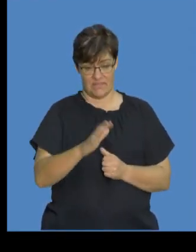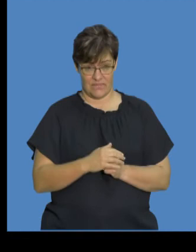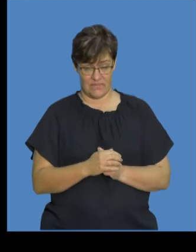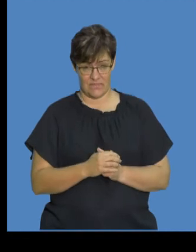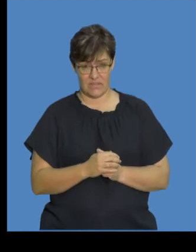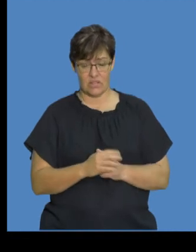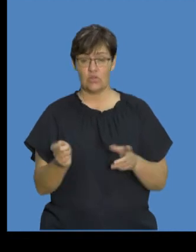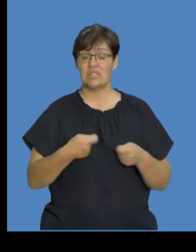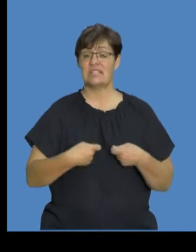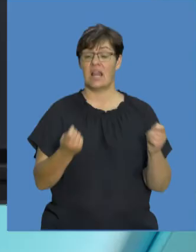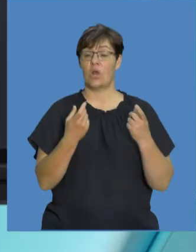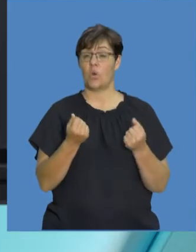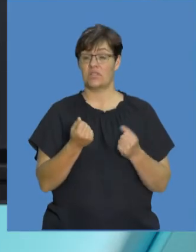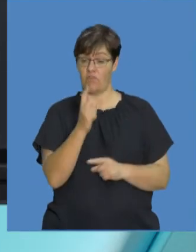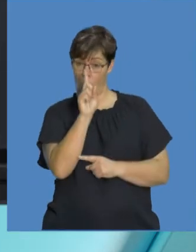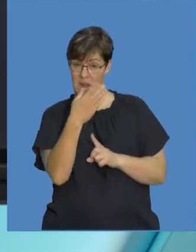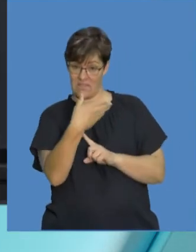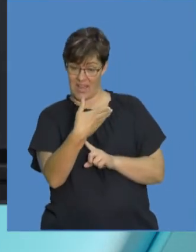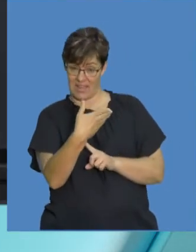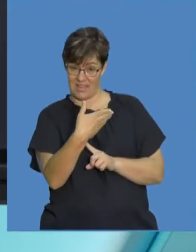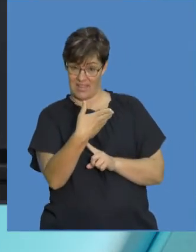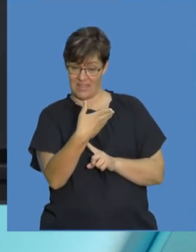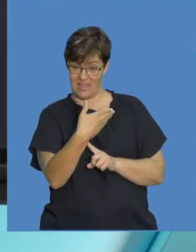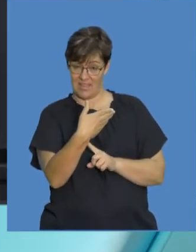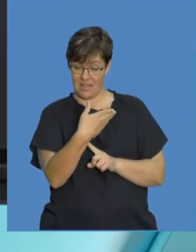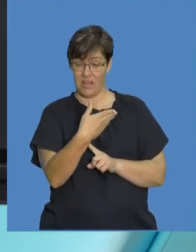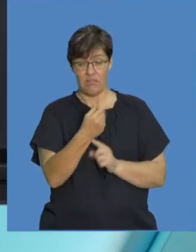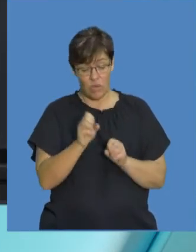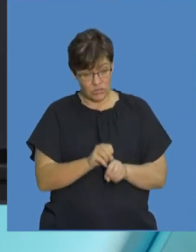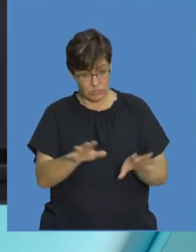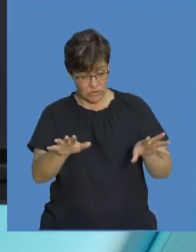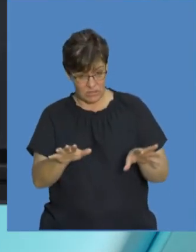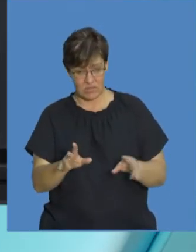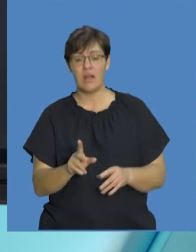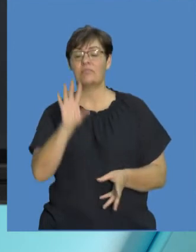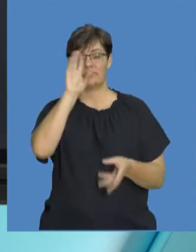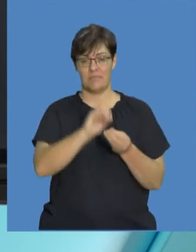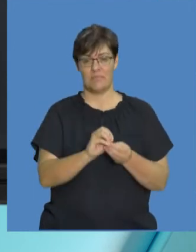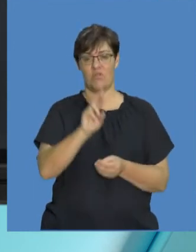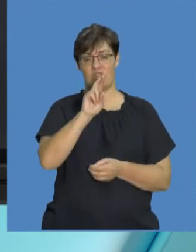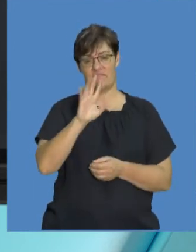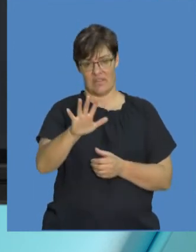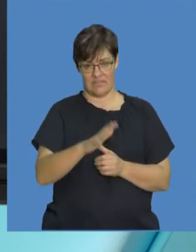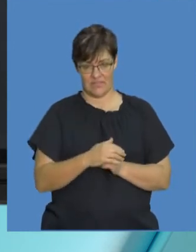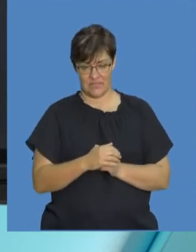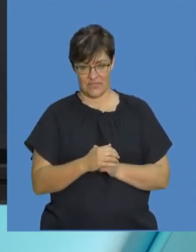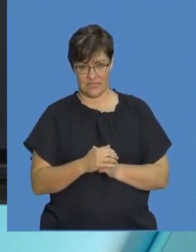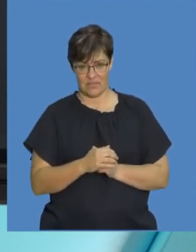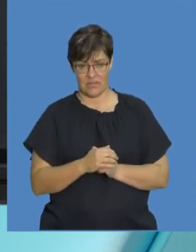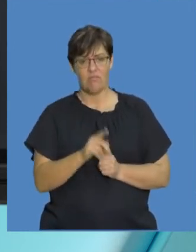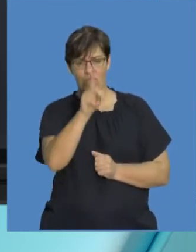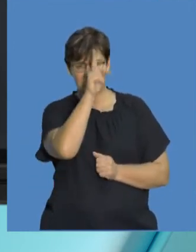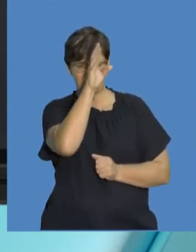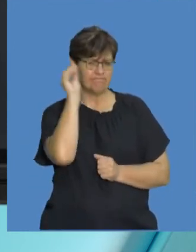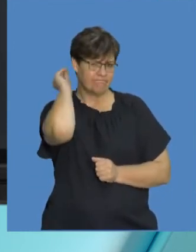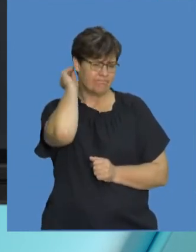5 Rand. That means the selling cost per unit, the selling and distribution cost per unit amounted to 5 Rand. What is